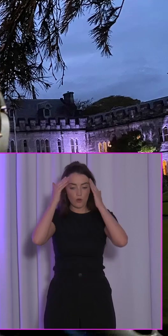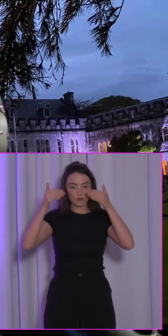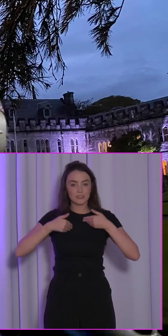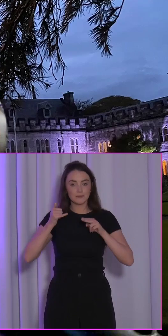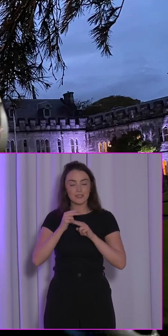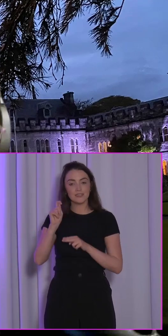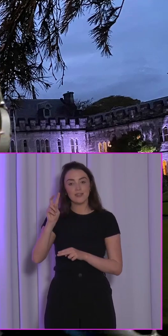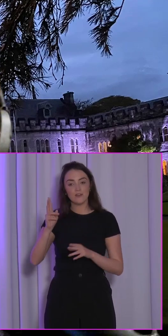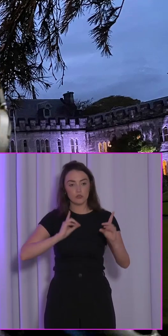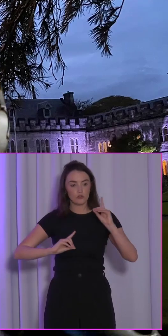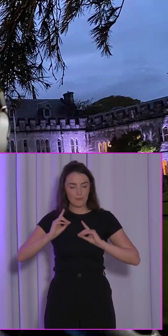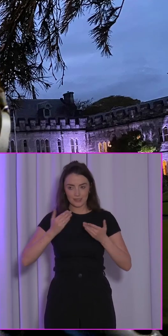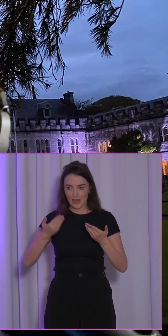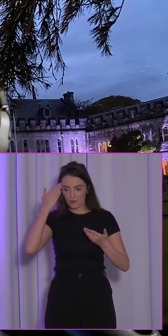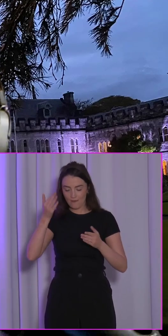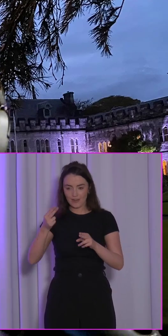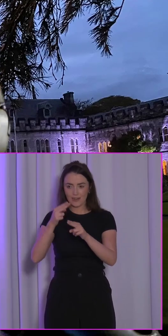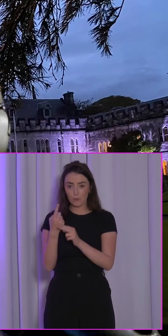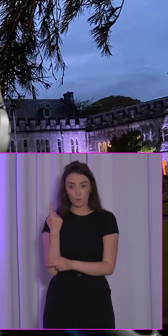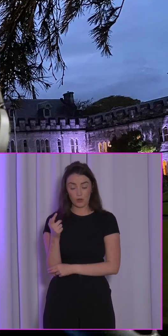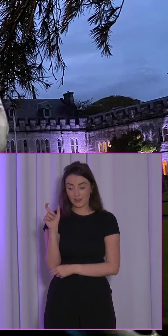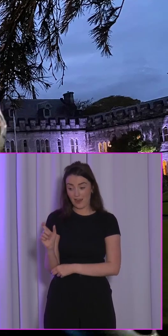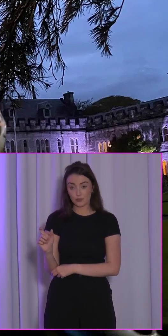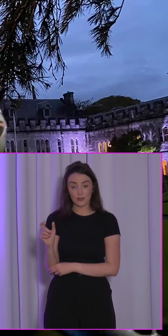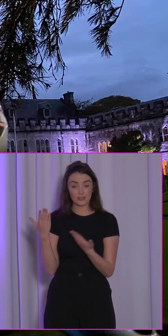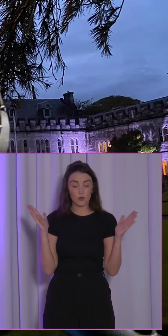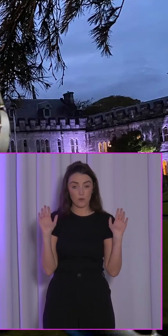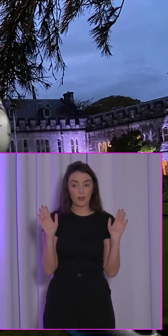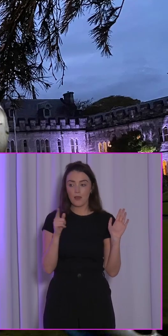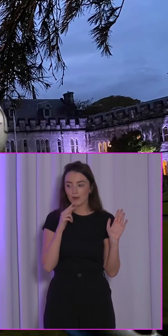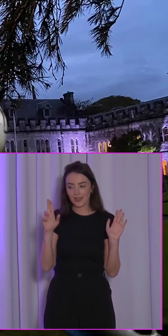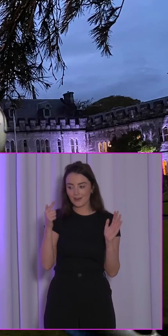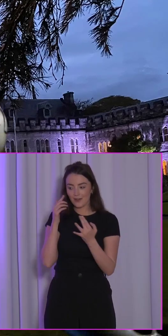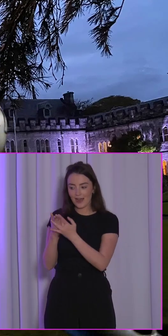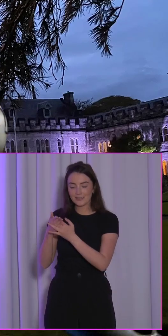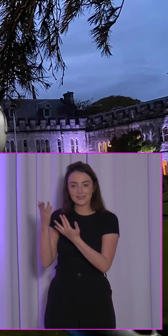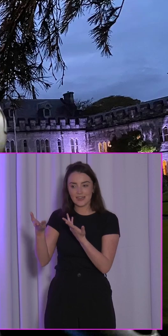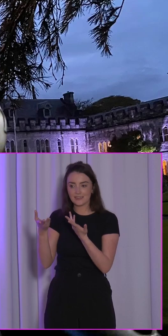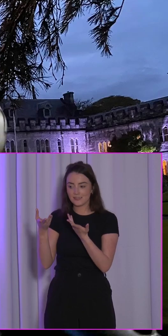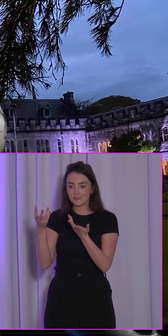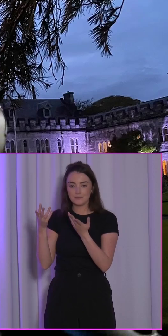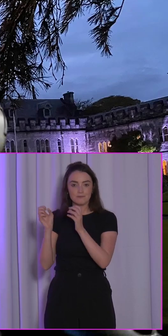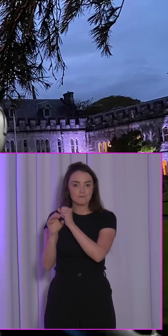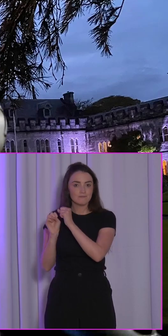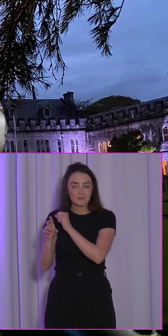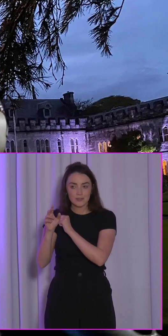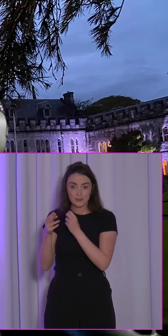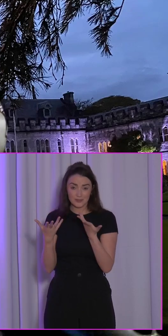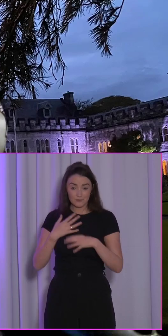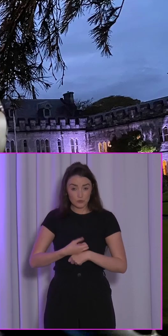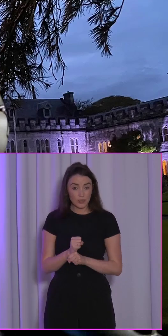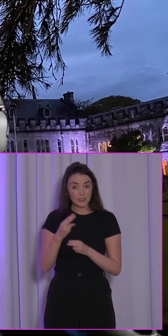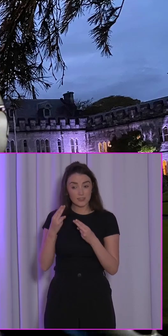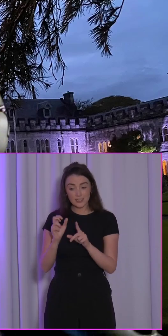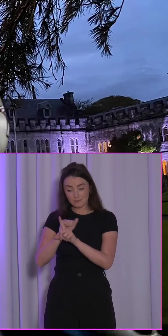drama, and that's how I knew there was only one character, and I couldn't even get access to that footage. It was really frustrating. We have to do better.